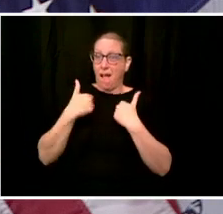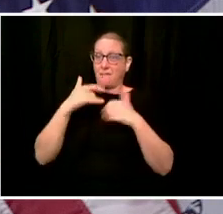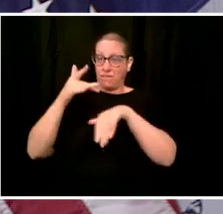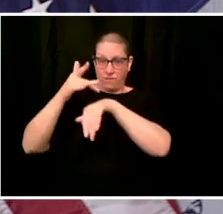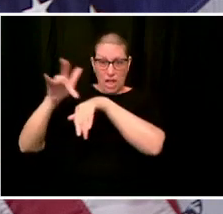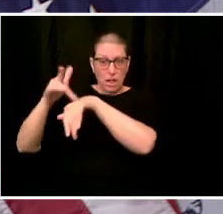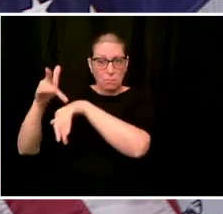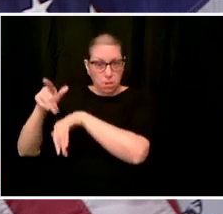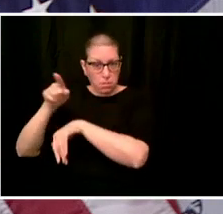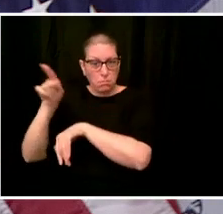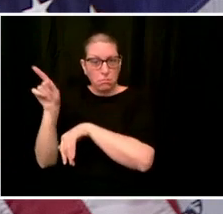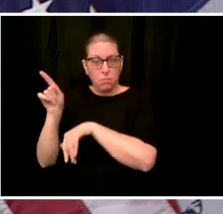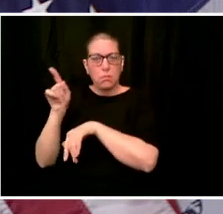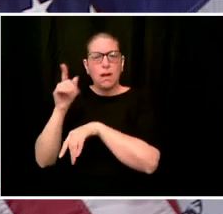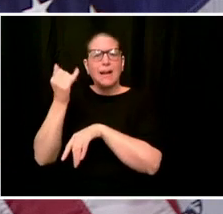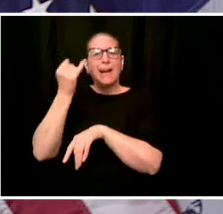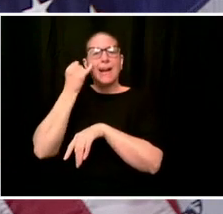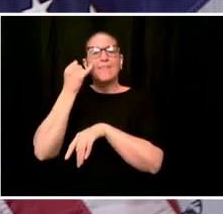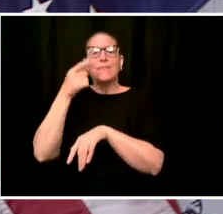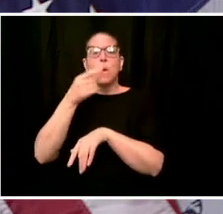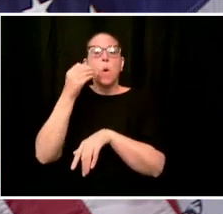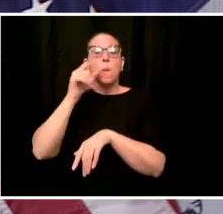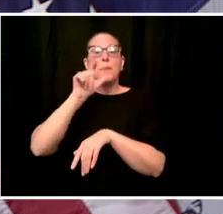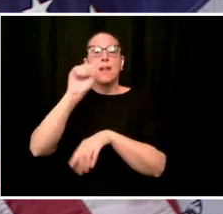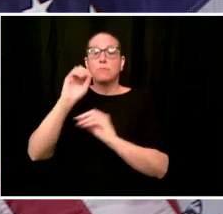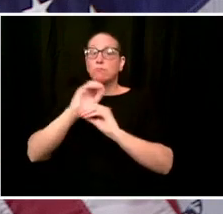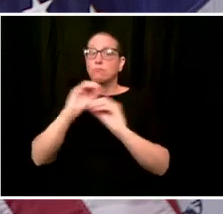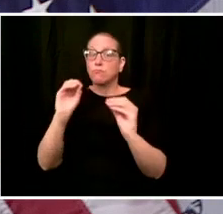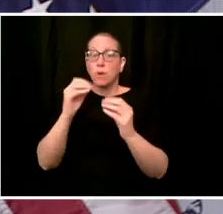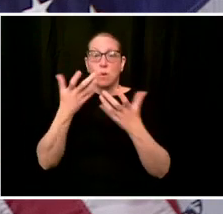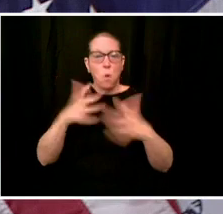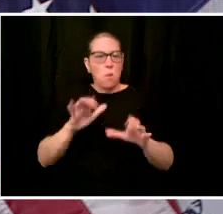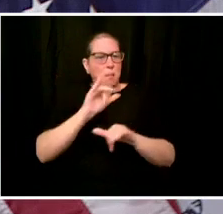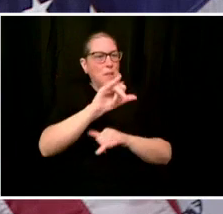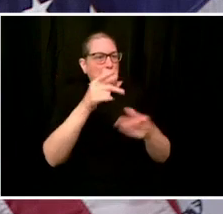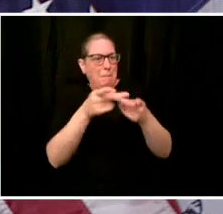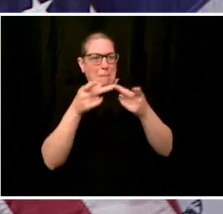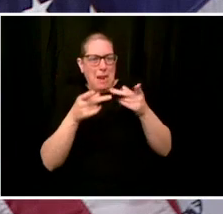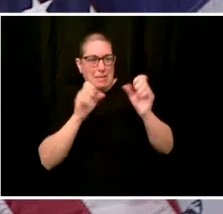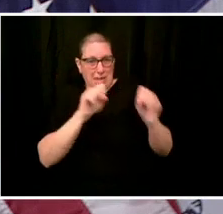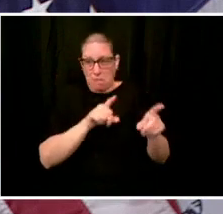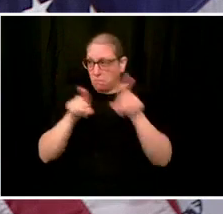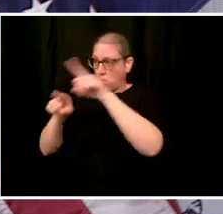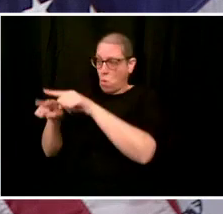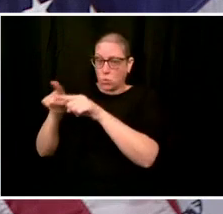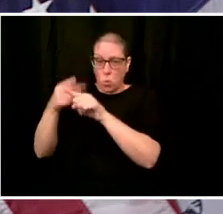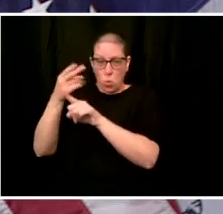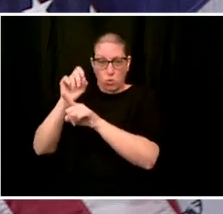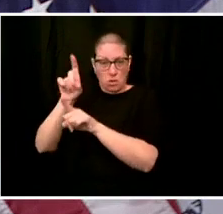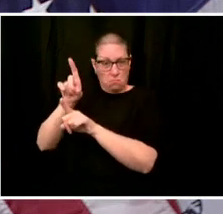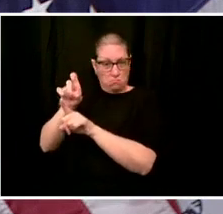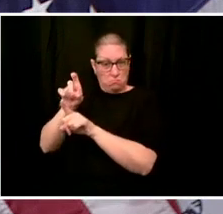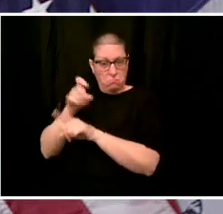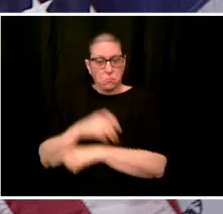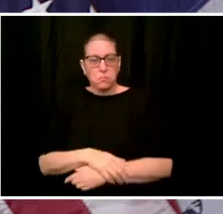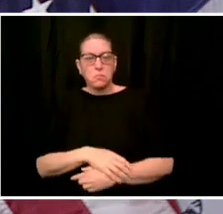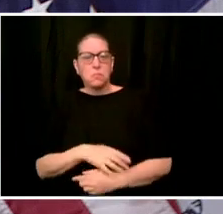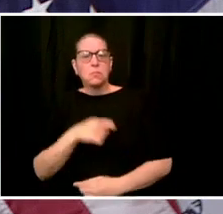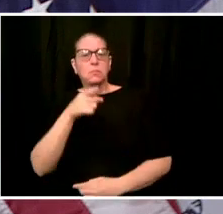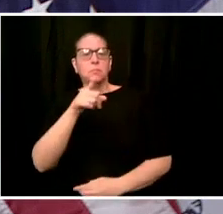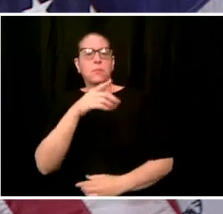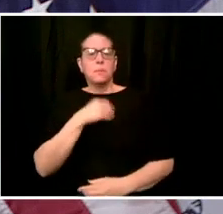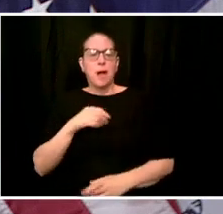the shelter system to get one of those hotel rooms? Andrea, I'll turn to Commissioner Steve Banks, but I want